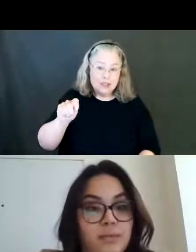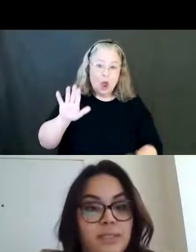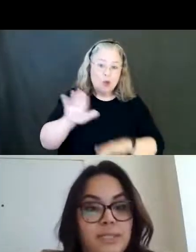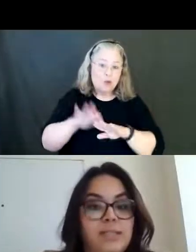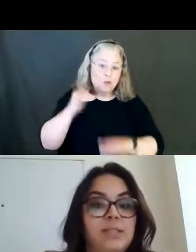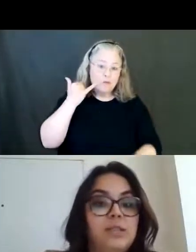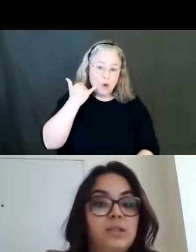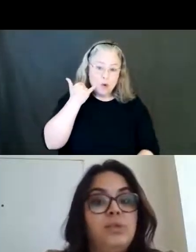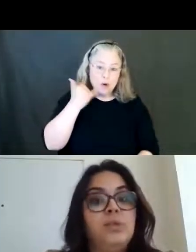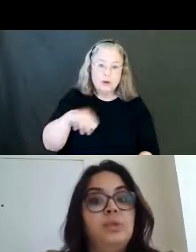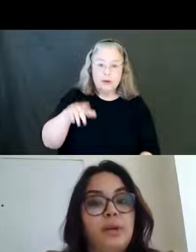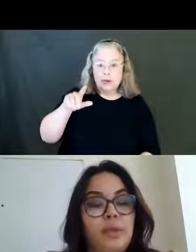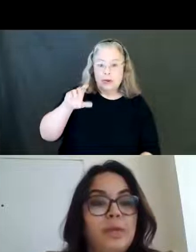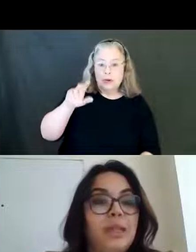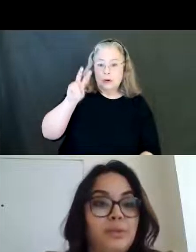phone, text